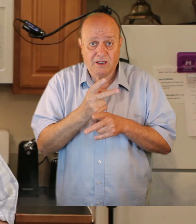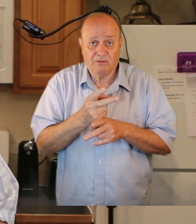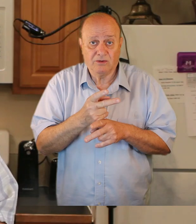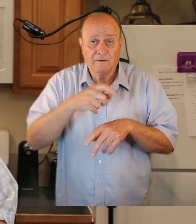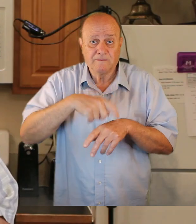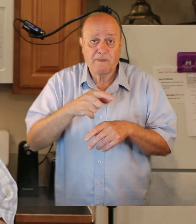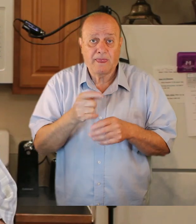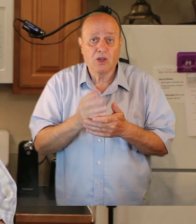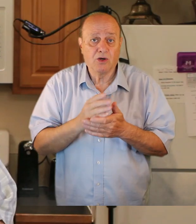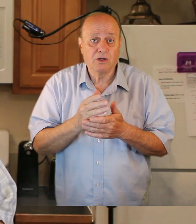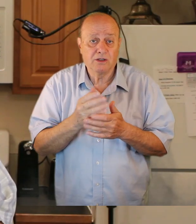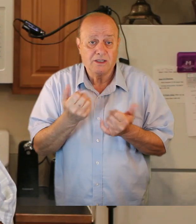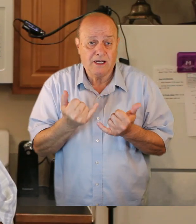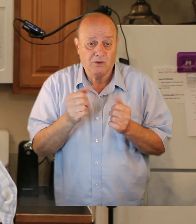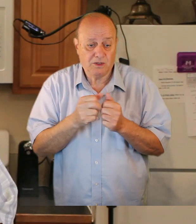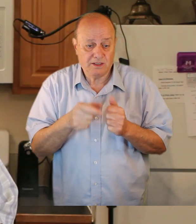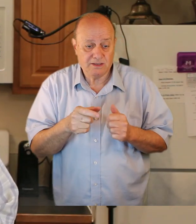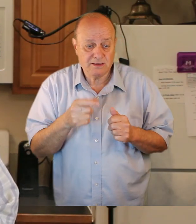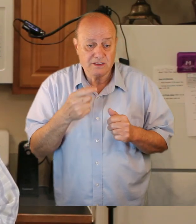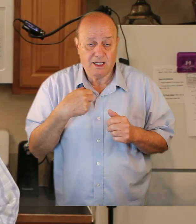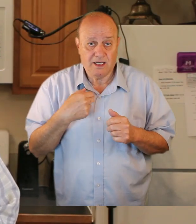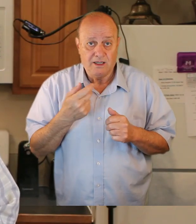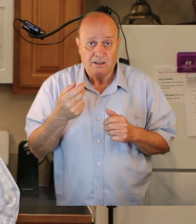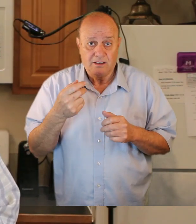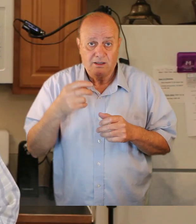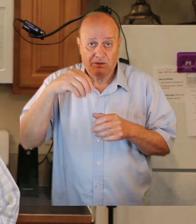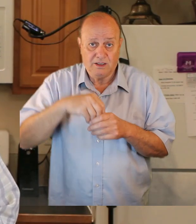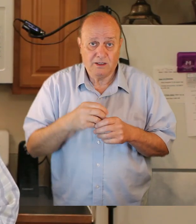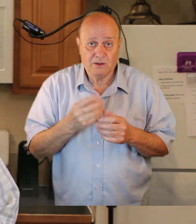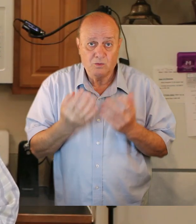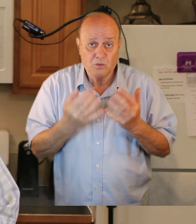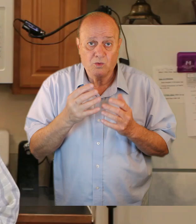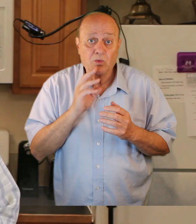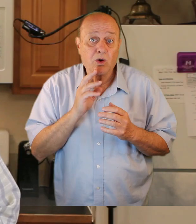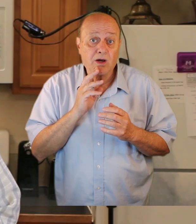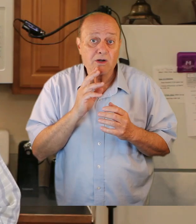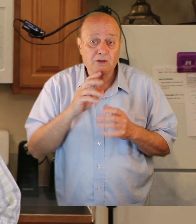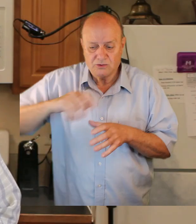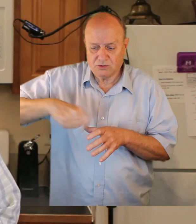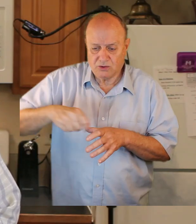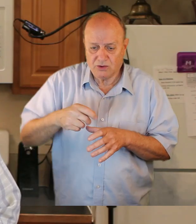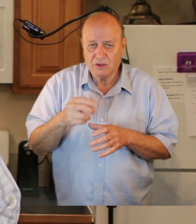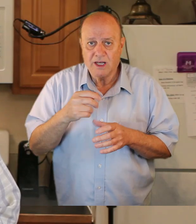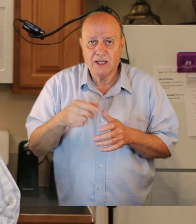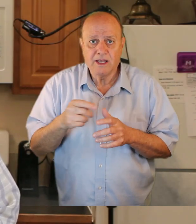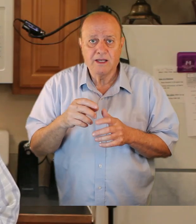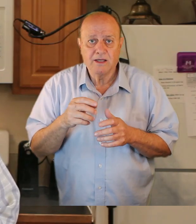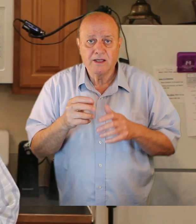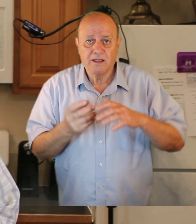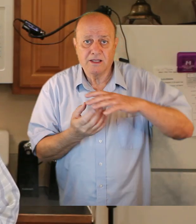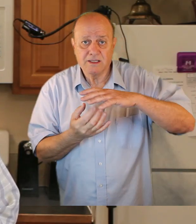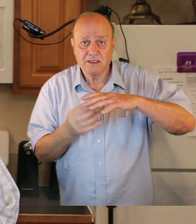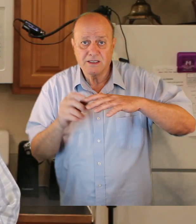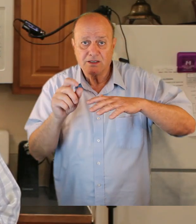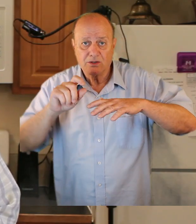that. I have found with this brand, what I do is I put it in boiling water, stir it a little bit, and then turn the heat down almost